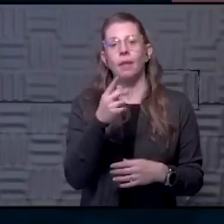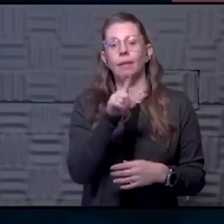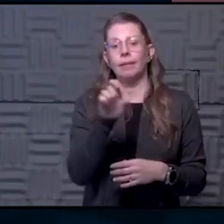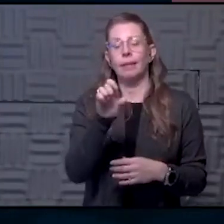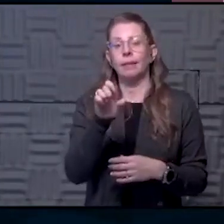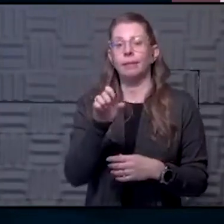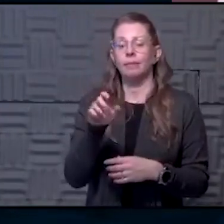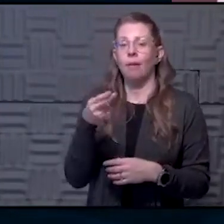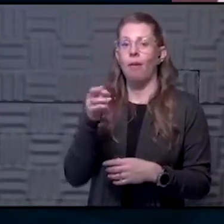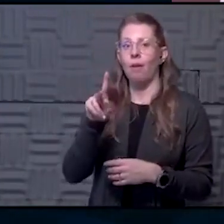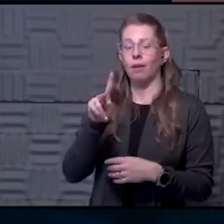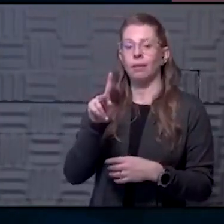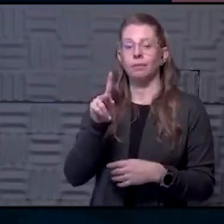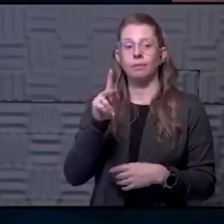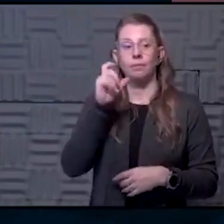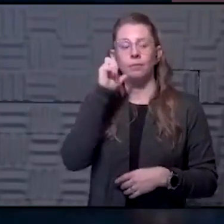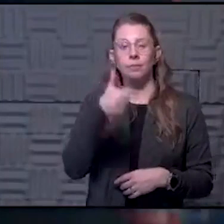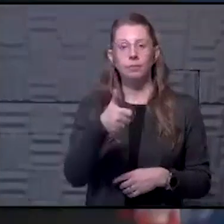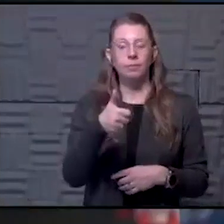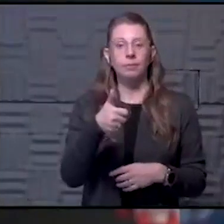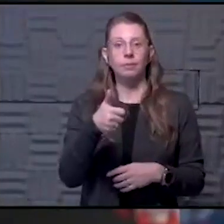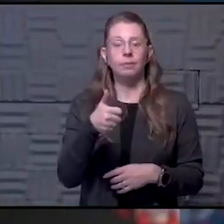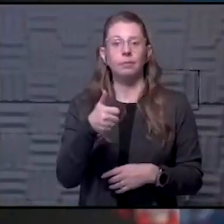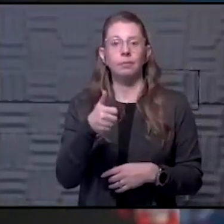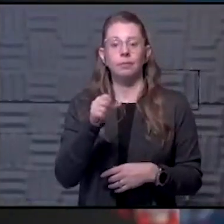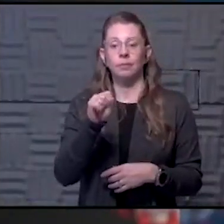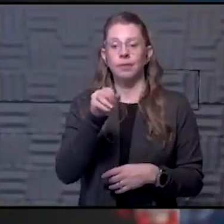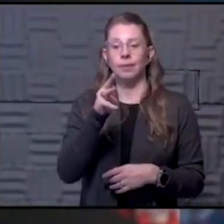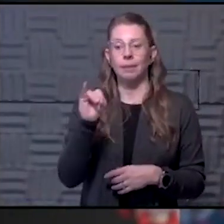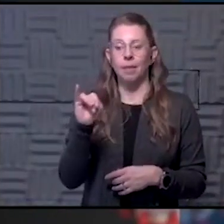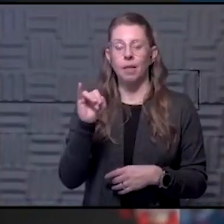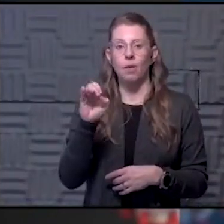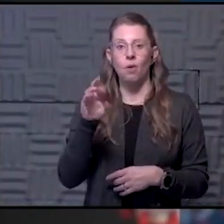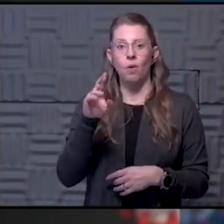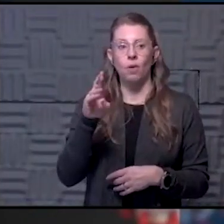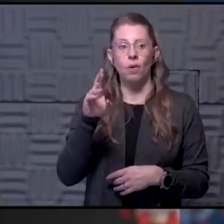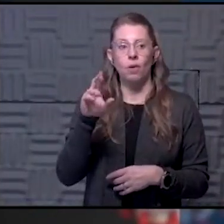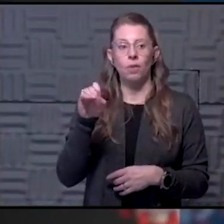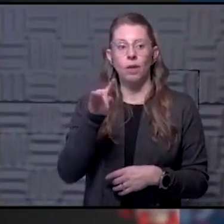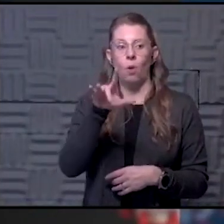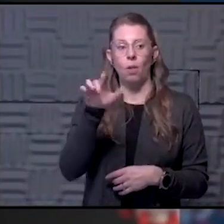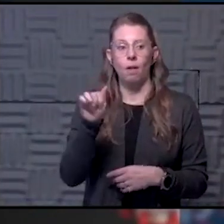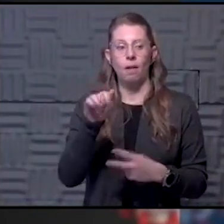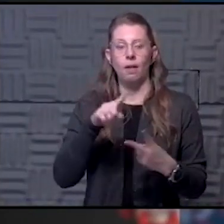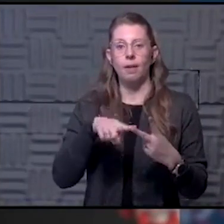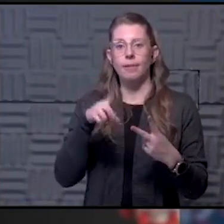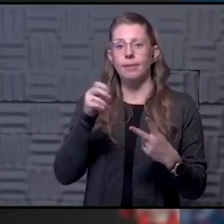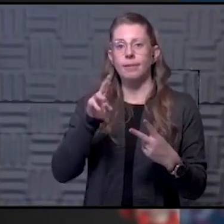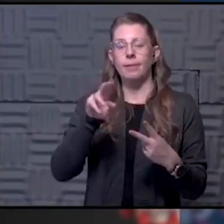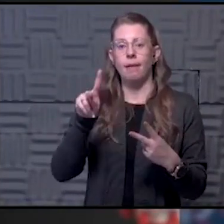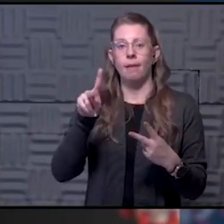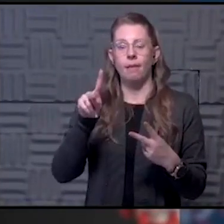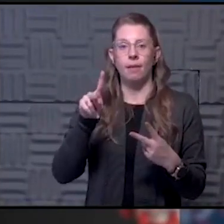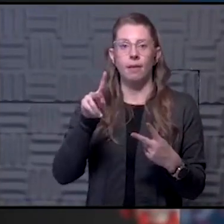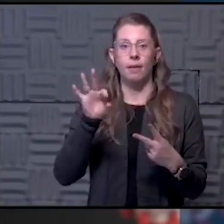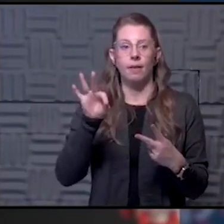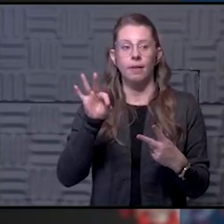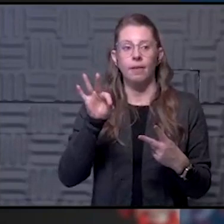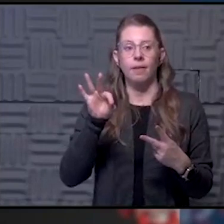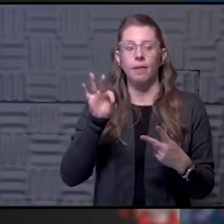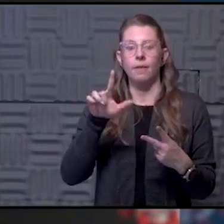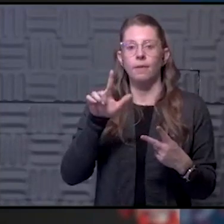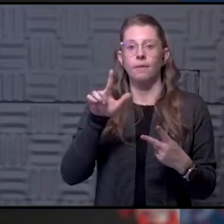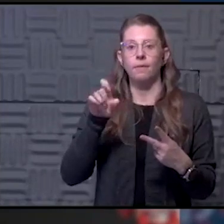Tomorrow, Johnson County Director of Health and Environment, Dr. Sammy Ariola, and Shawnee County Health Department Infectious Disease